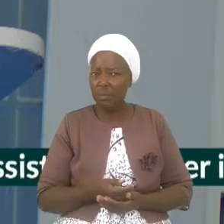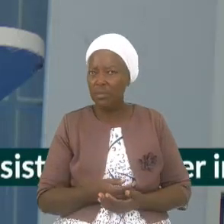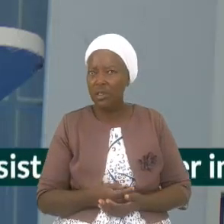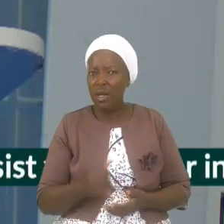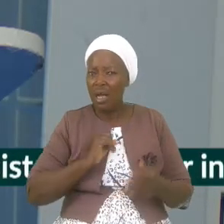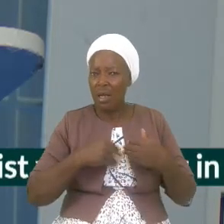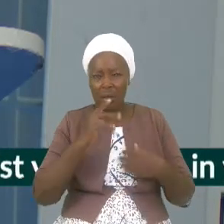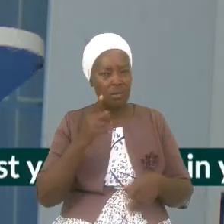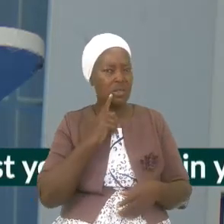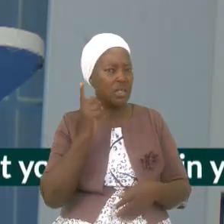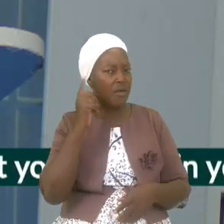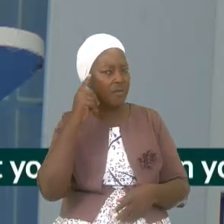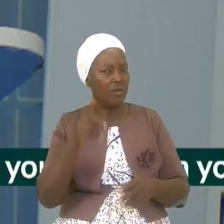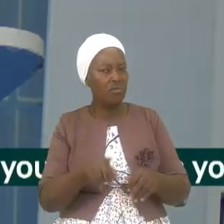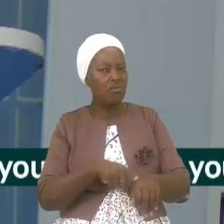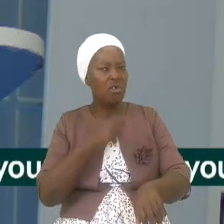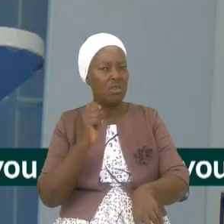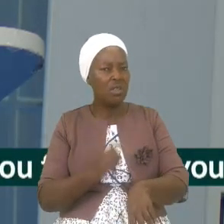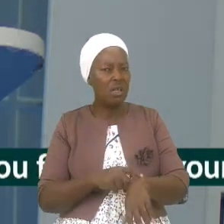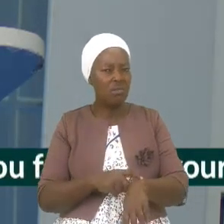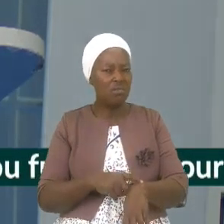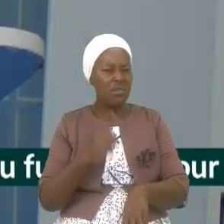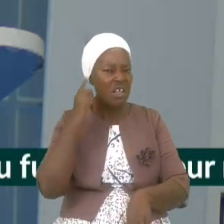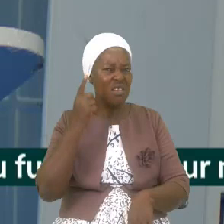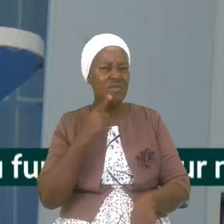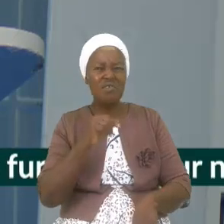But because of his encounter with Christ, he became worthy.